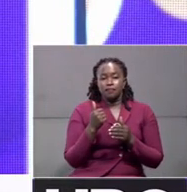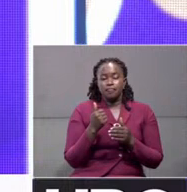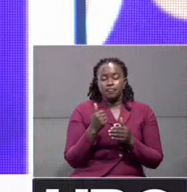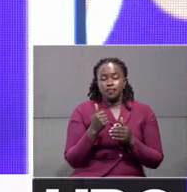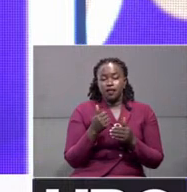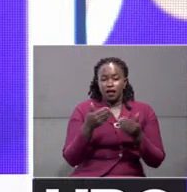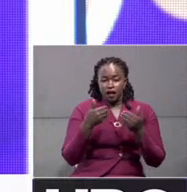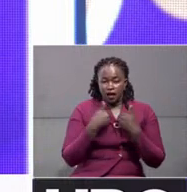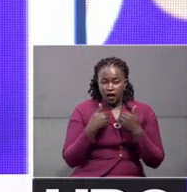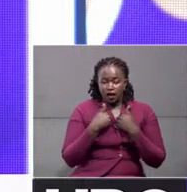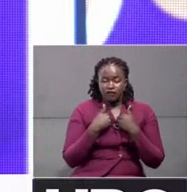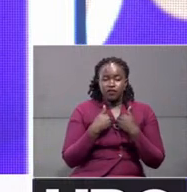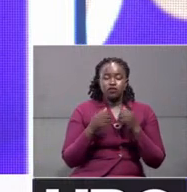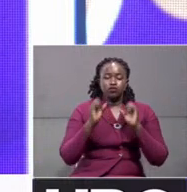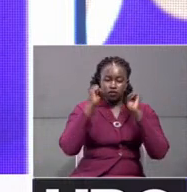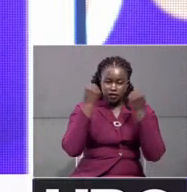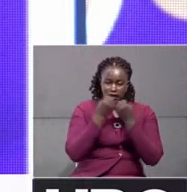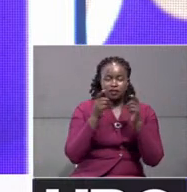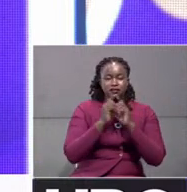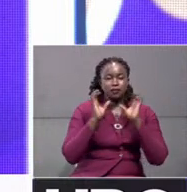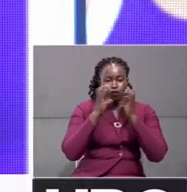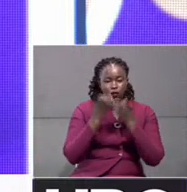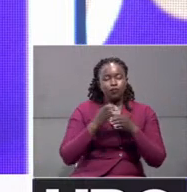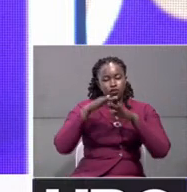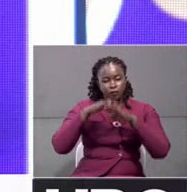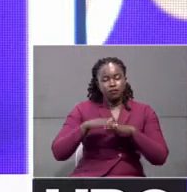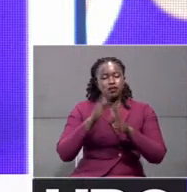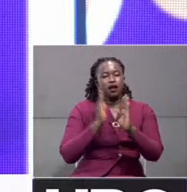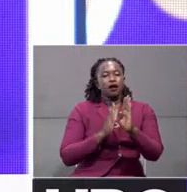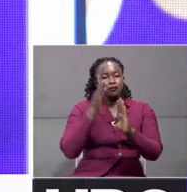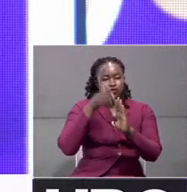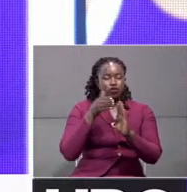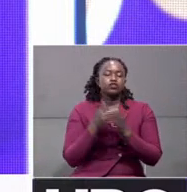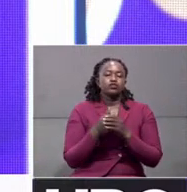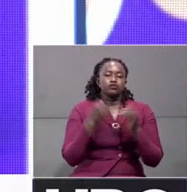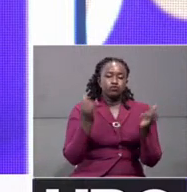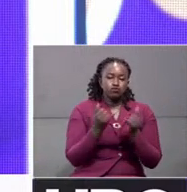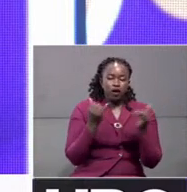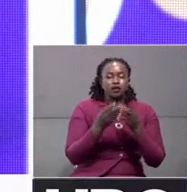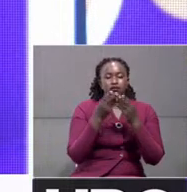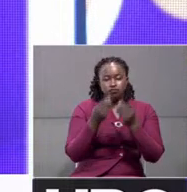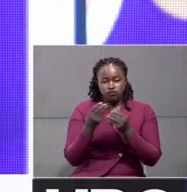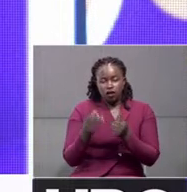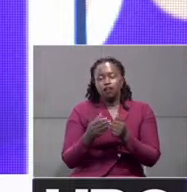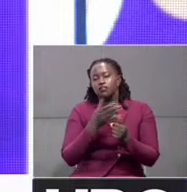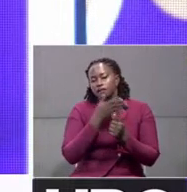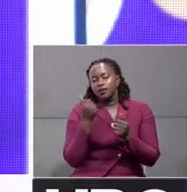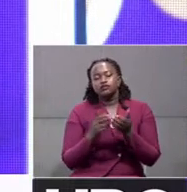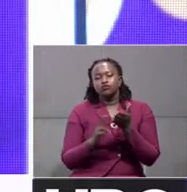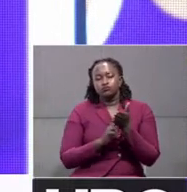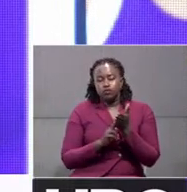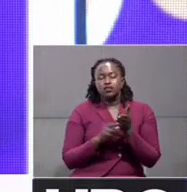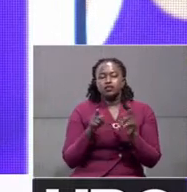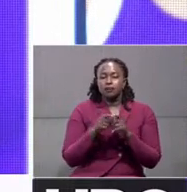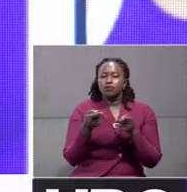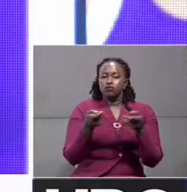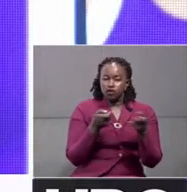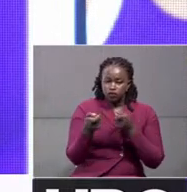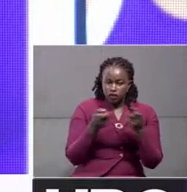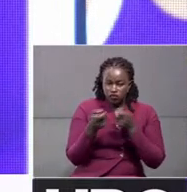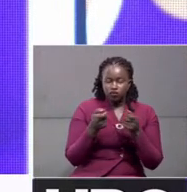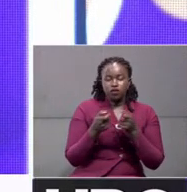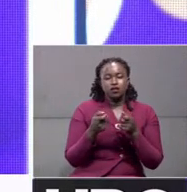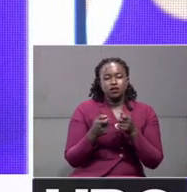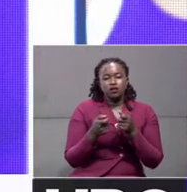and community-based approach to considering and addressing the best use and regulation of these